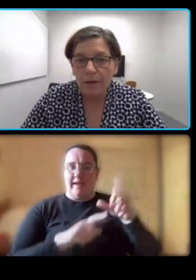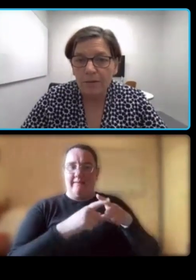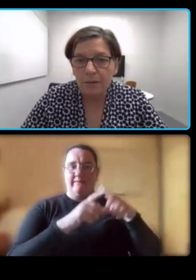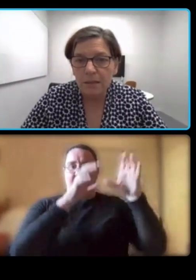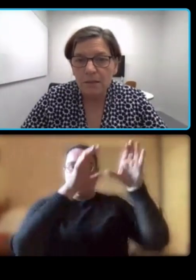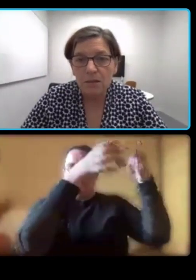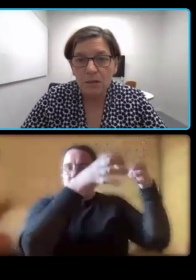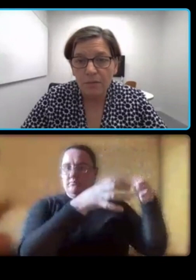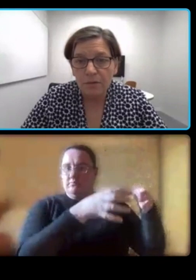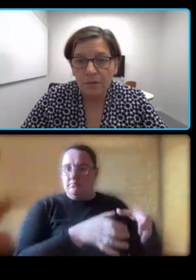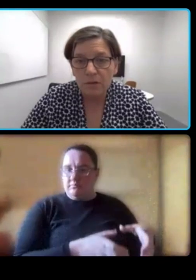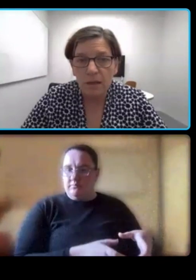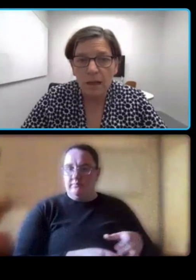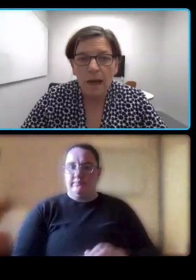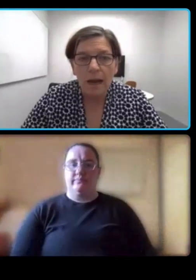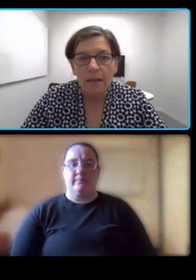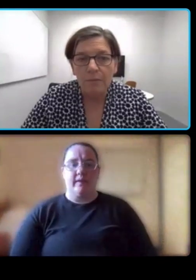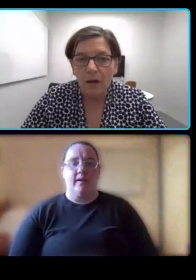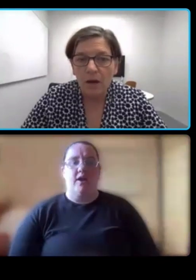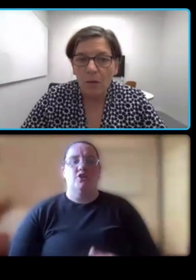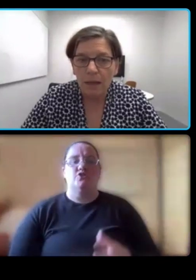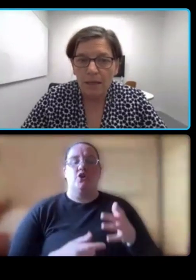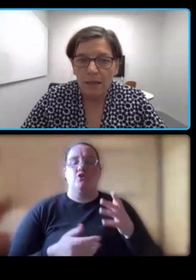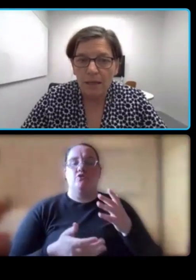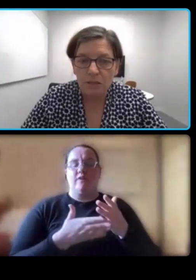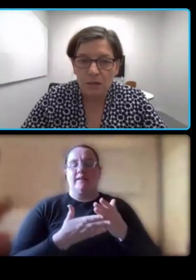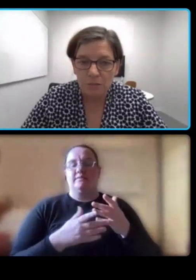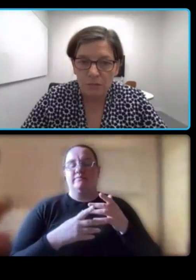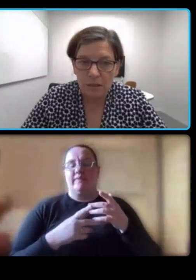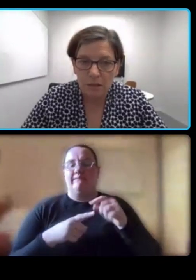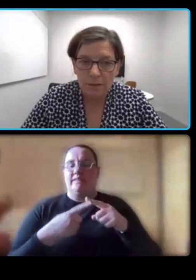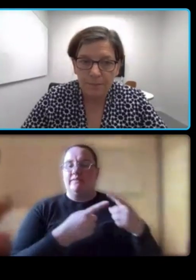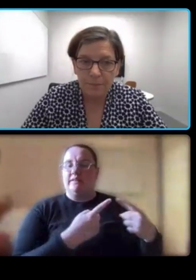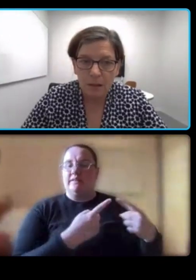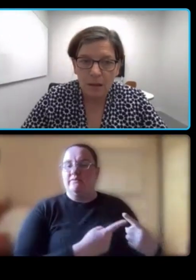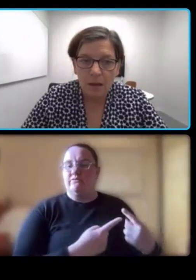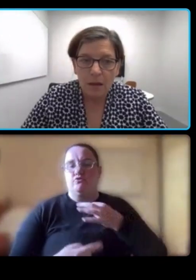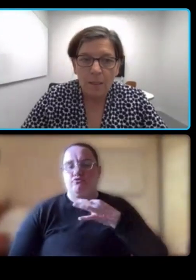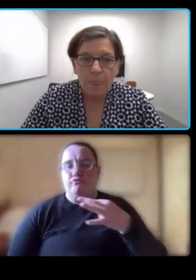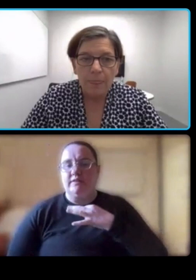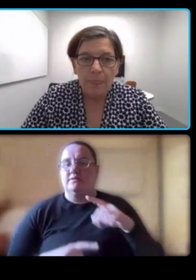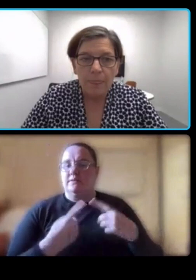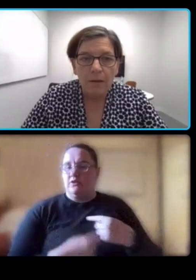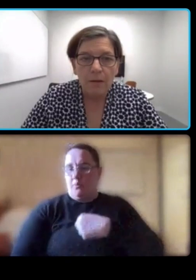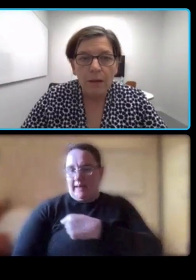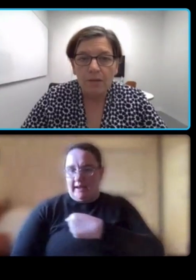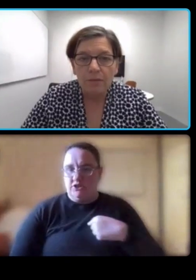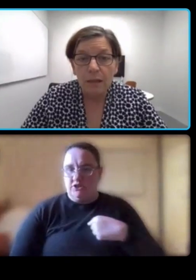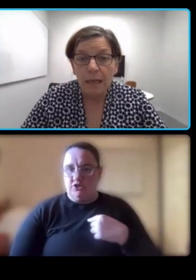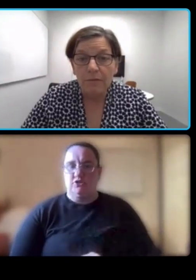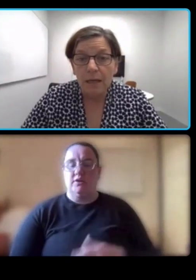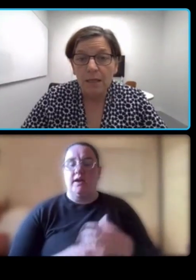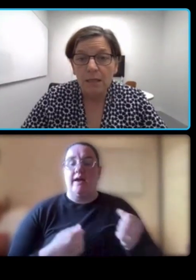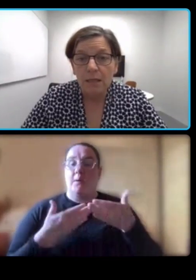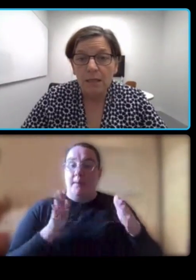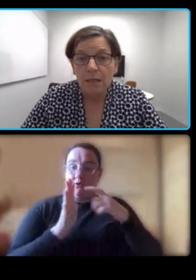based on common characteristics, service risk, and the provider obligations to address the risks. There will be a public register